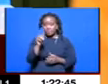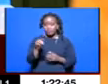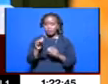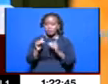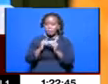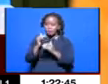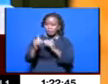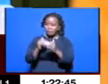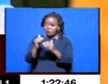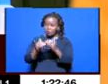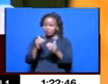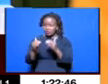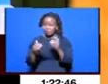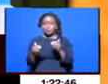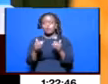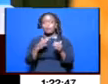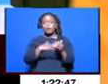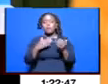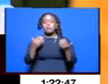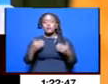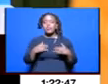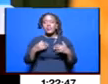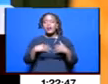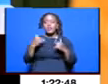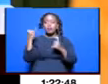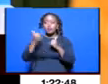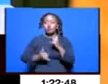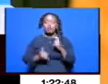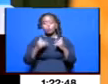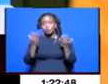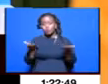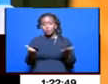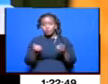I arrived at a conclusion that, contrary